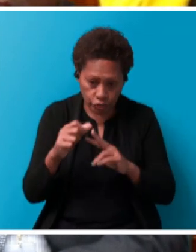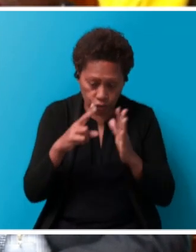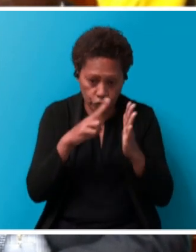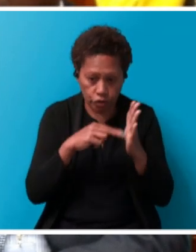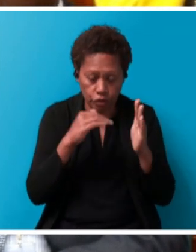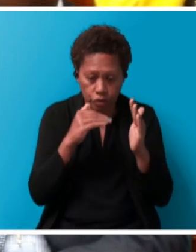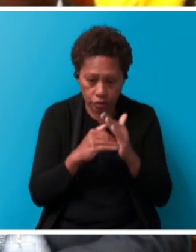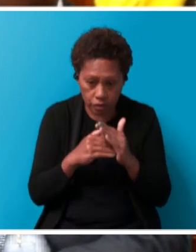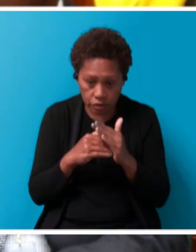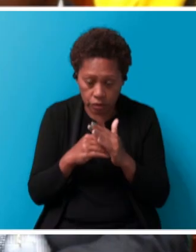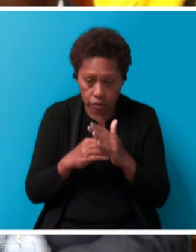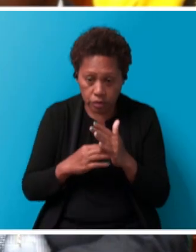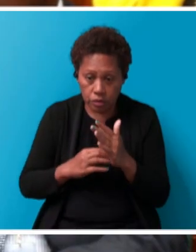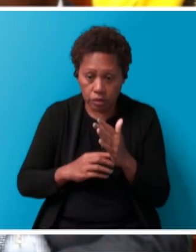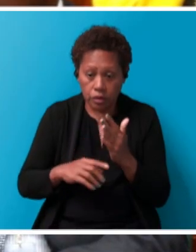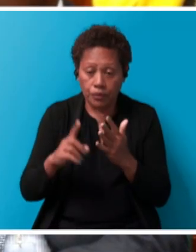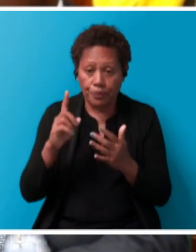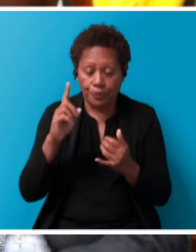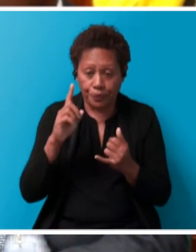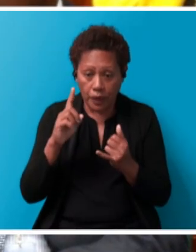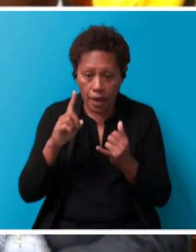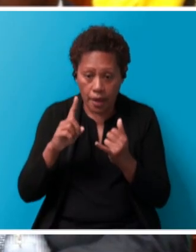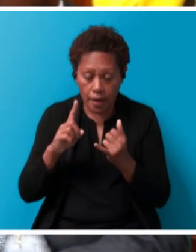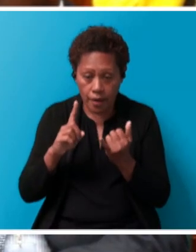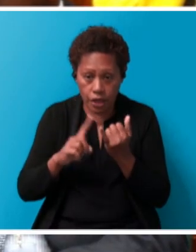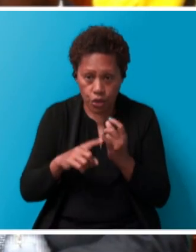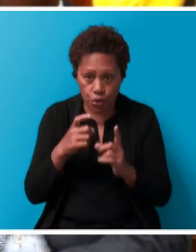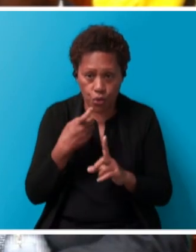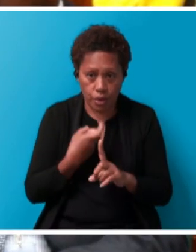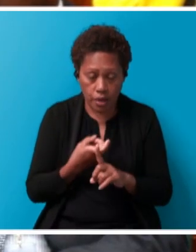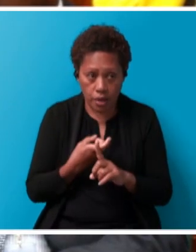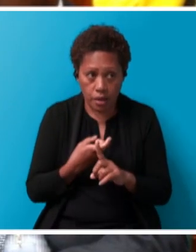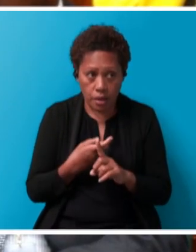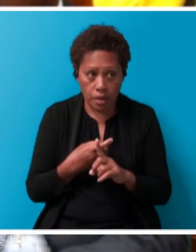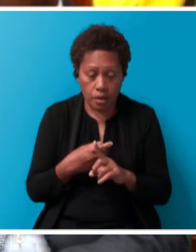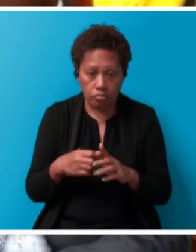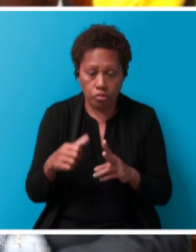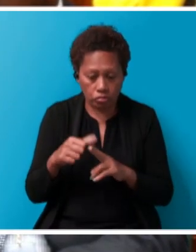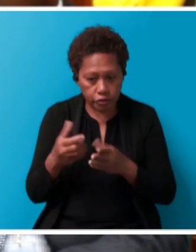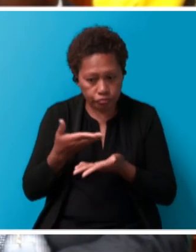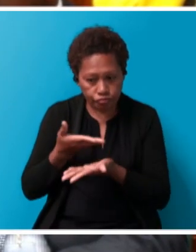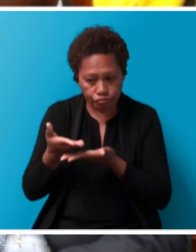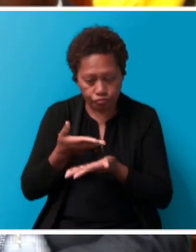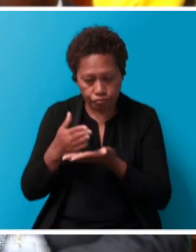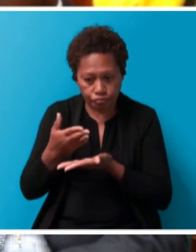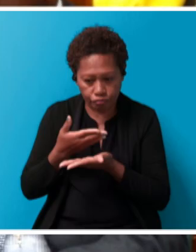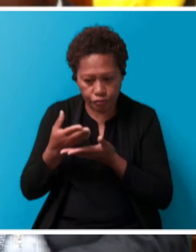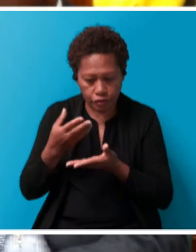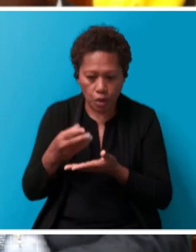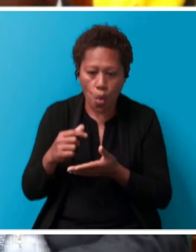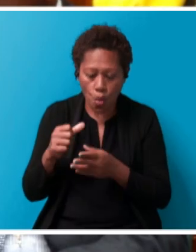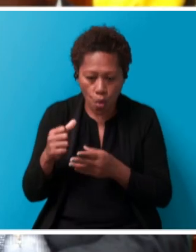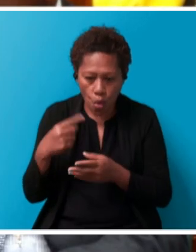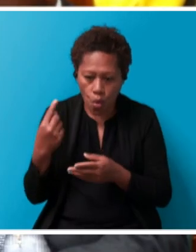United Kingdom, to name a few, and others are also under discussion and in the pipeline. The Ministry is working